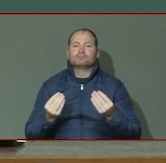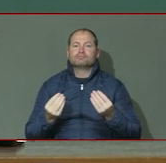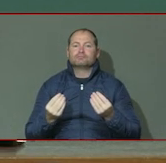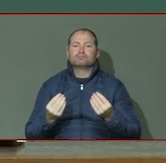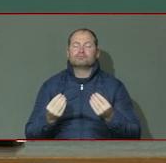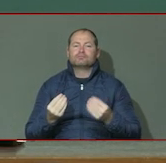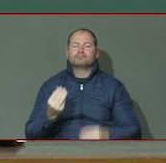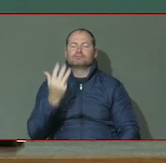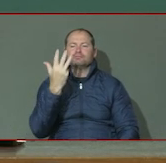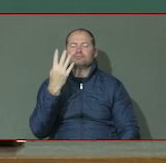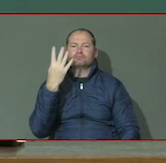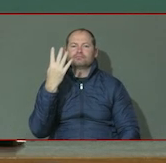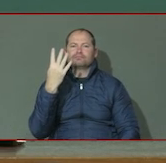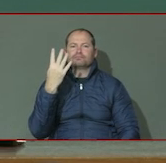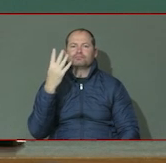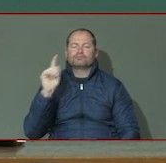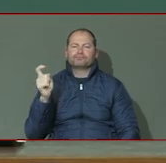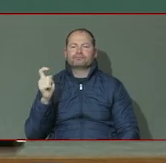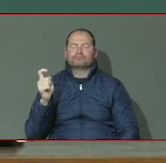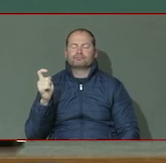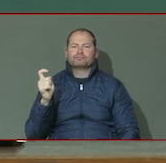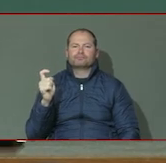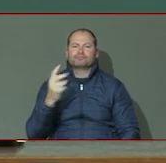times 20%.